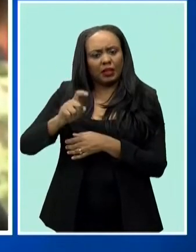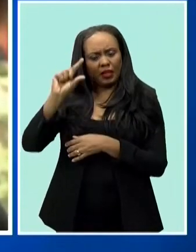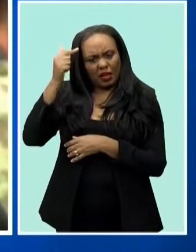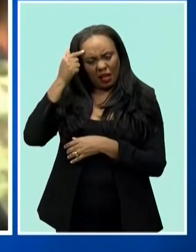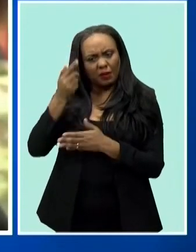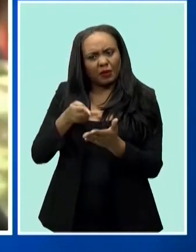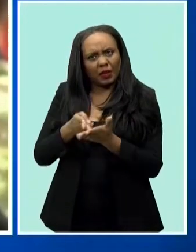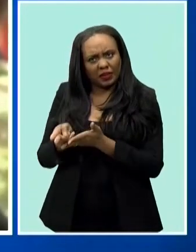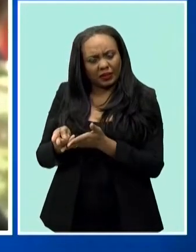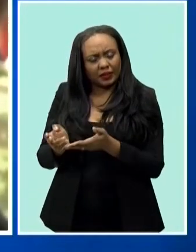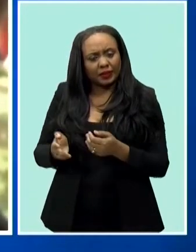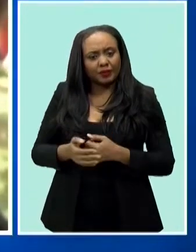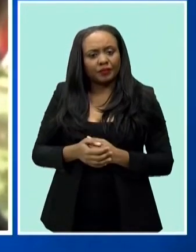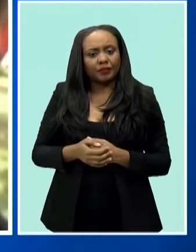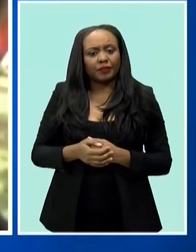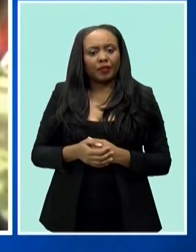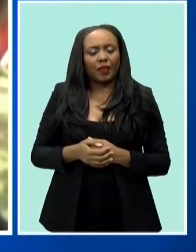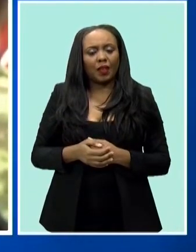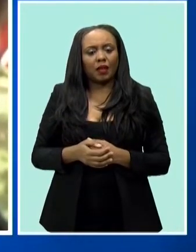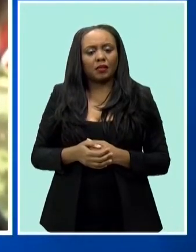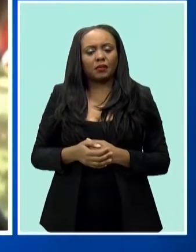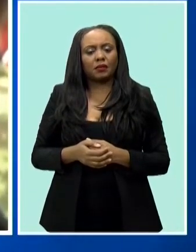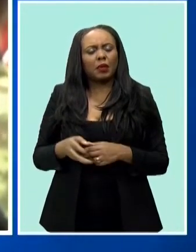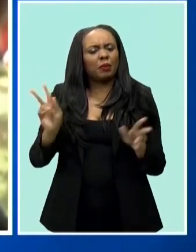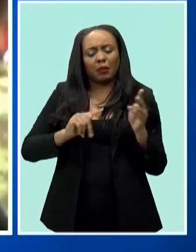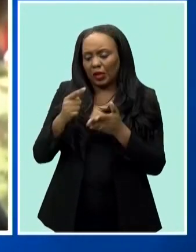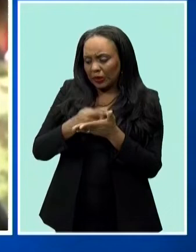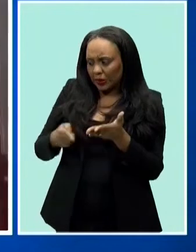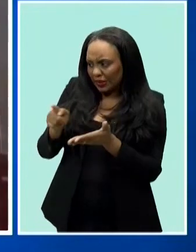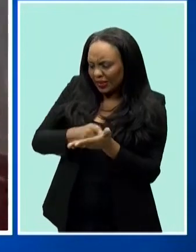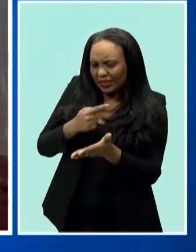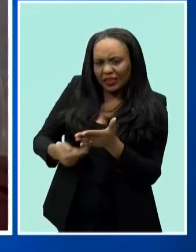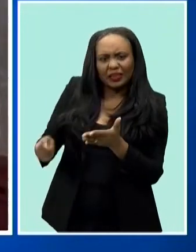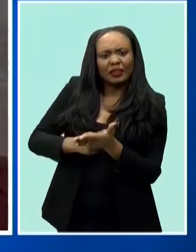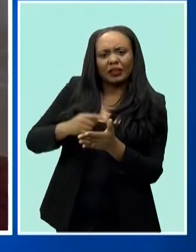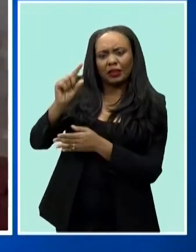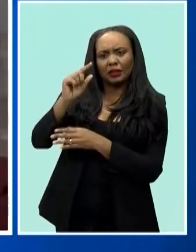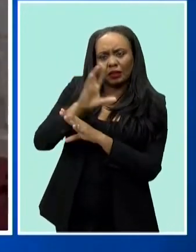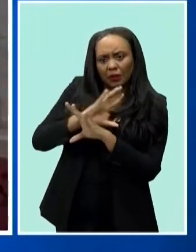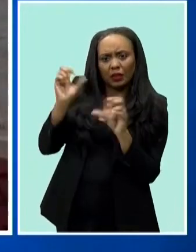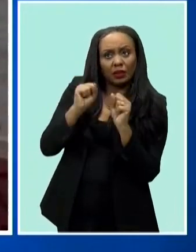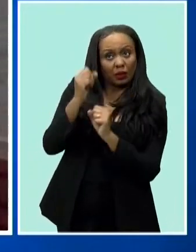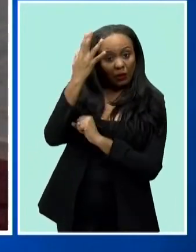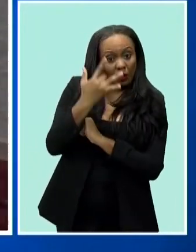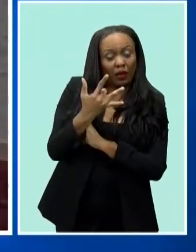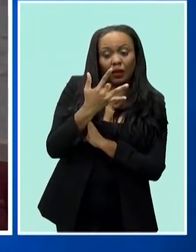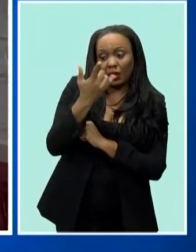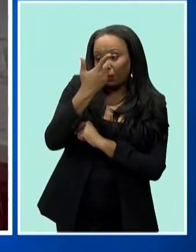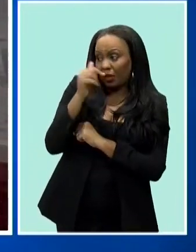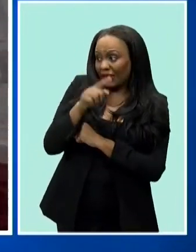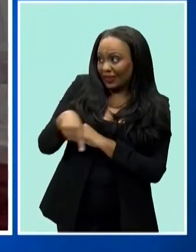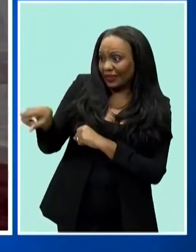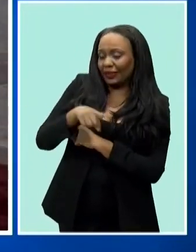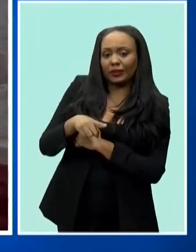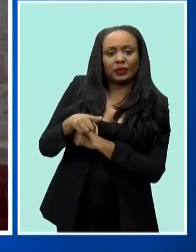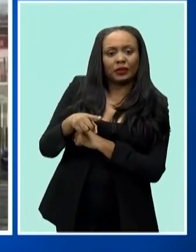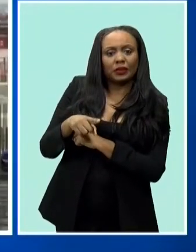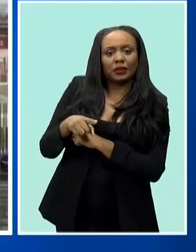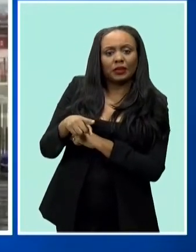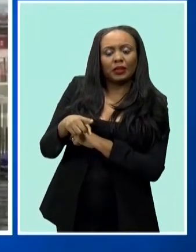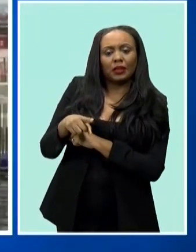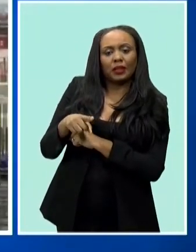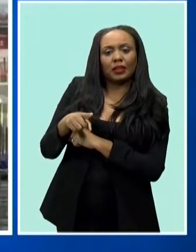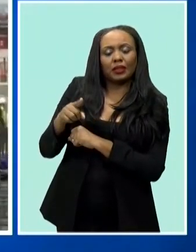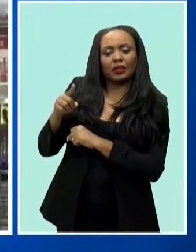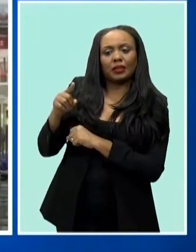Mexican president has been criticized for his plans for the new airport, however, mainly because his administration canceled the construction of